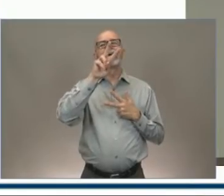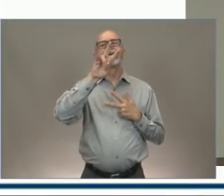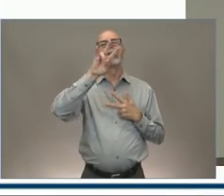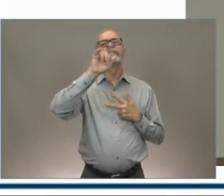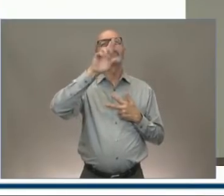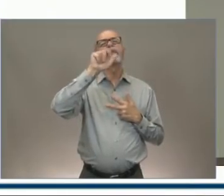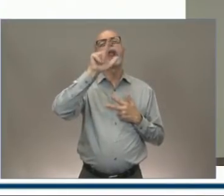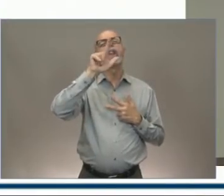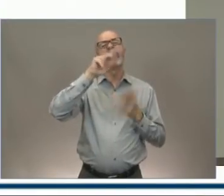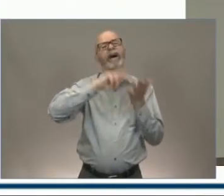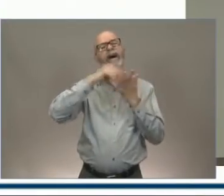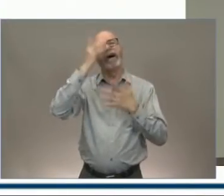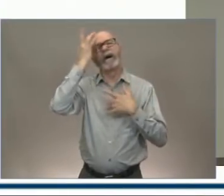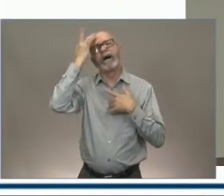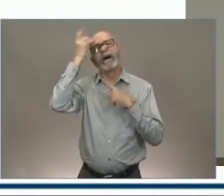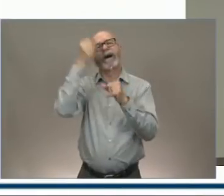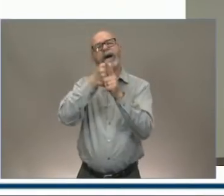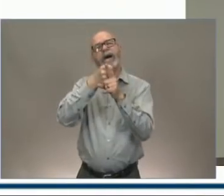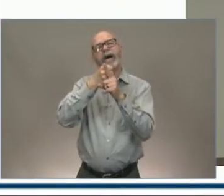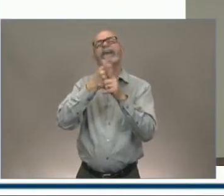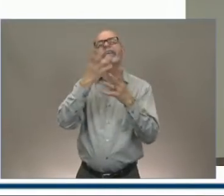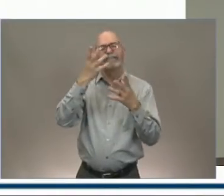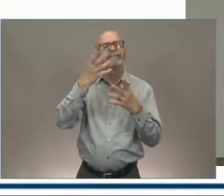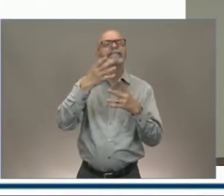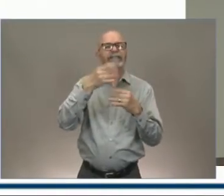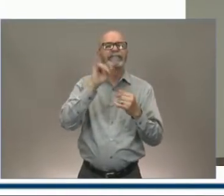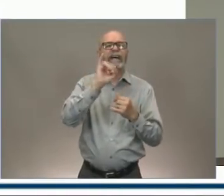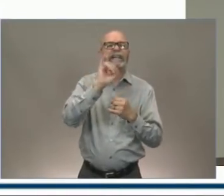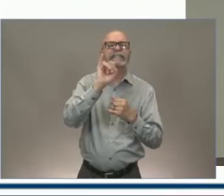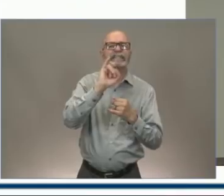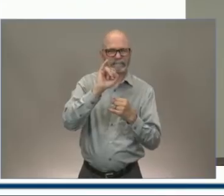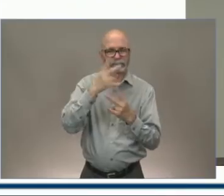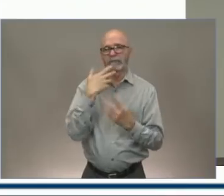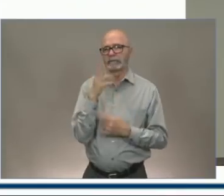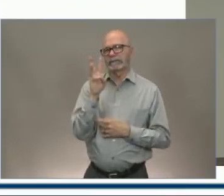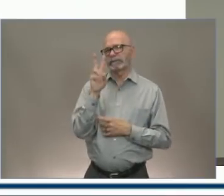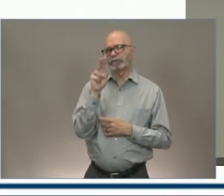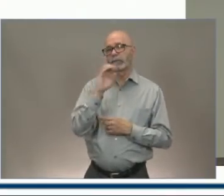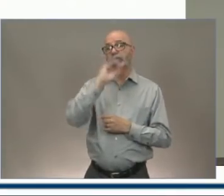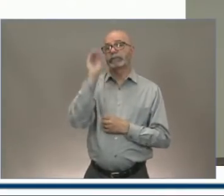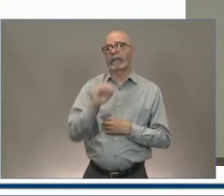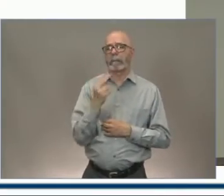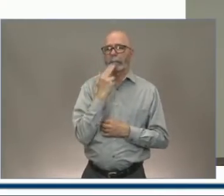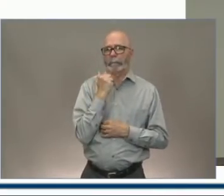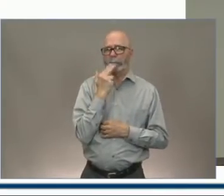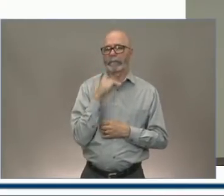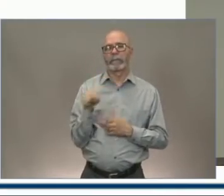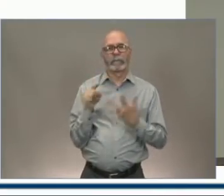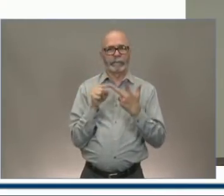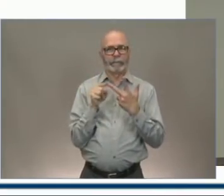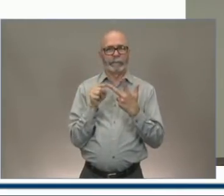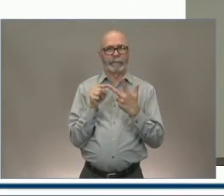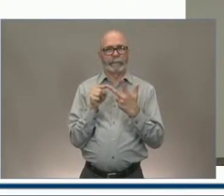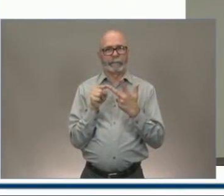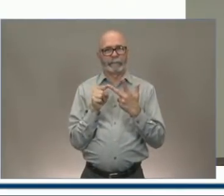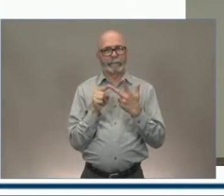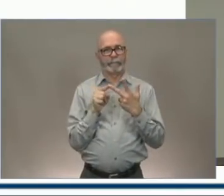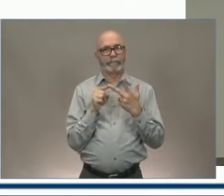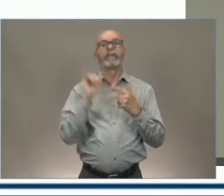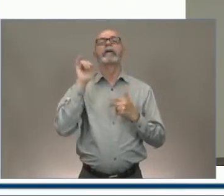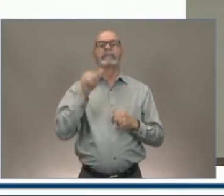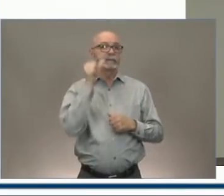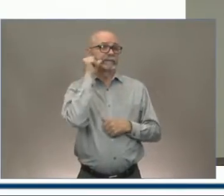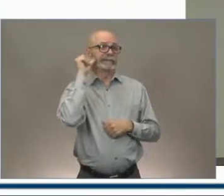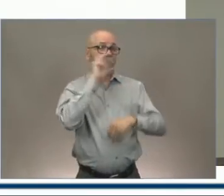about 62% effective against presenting symptomatic illness. Yesterday, the National Advisory Committee on